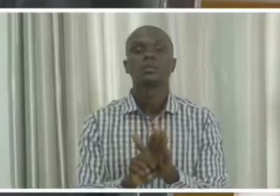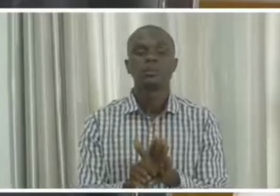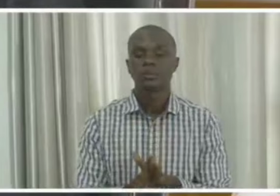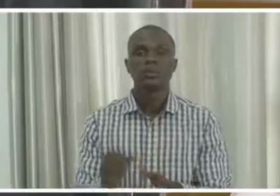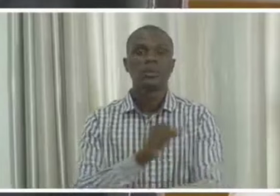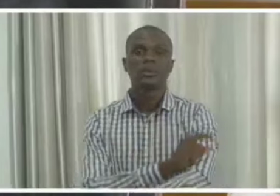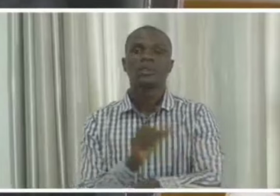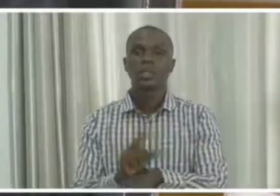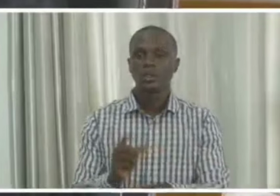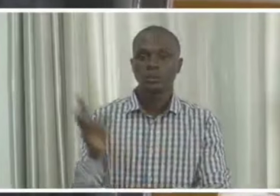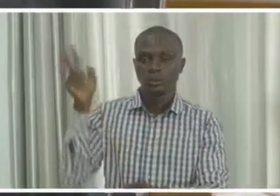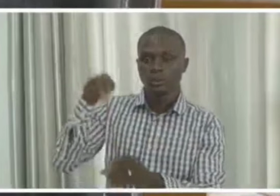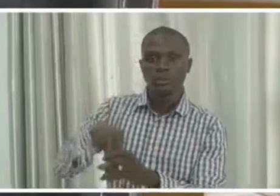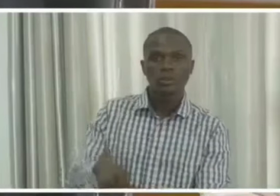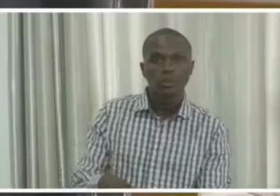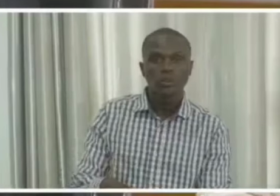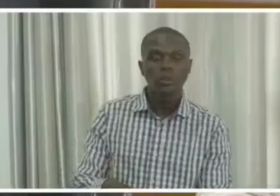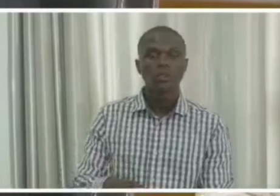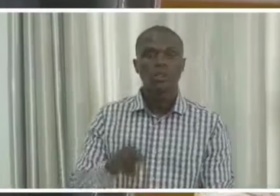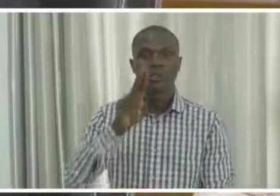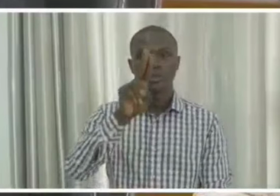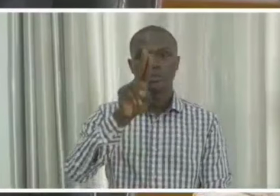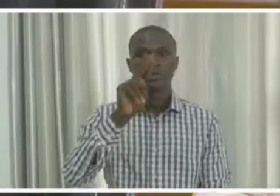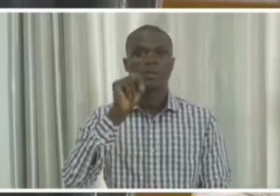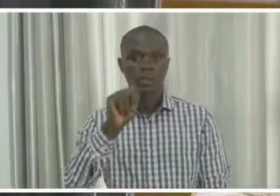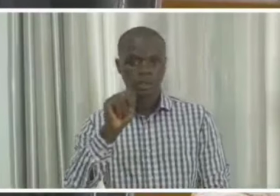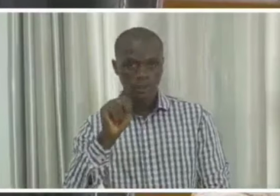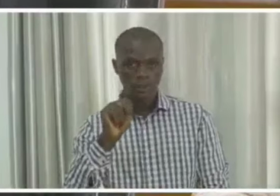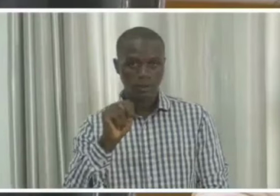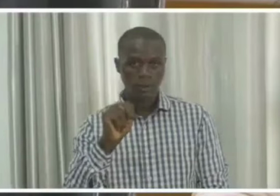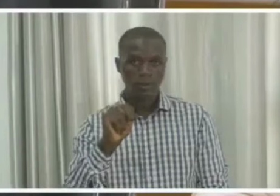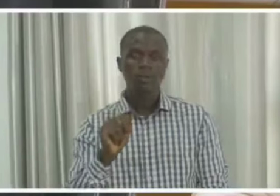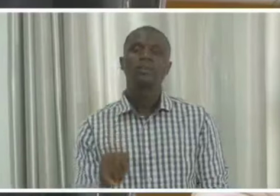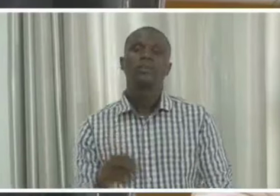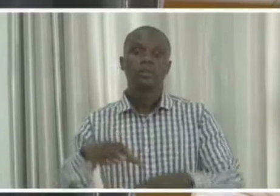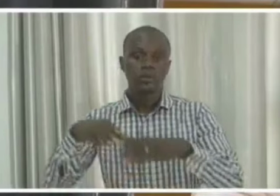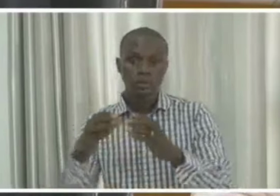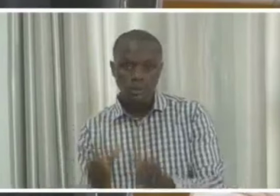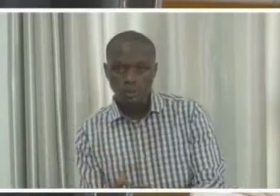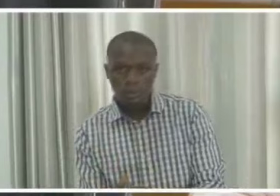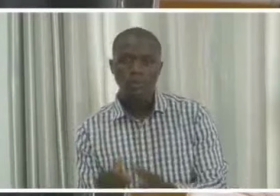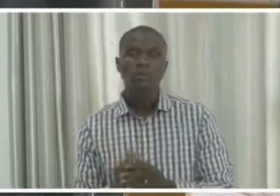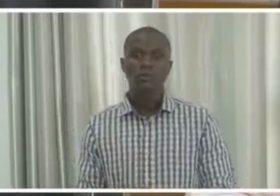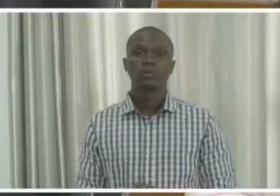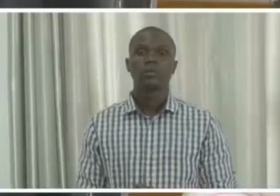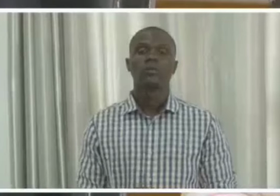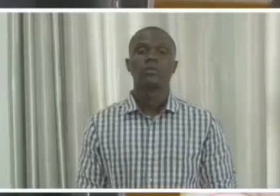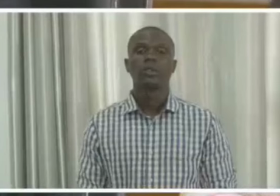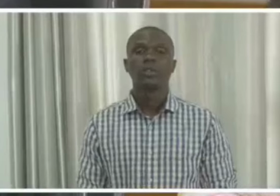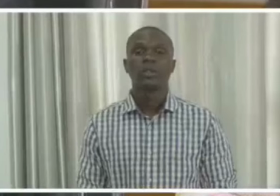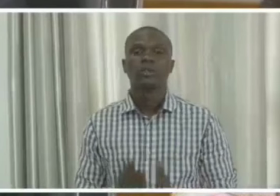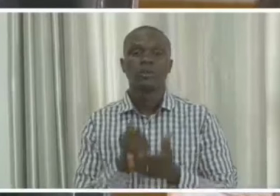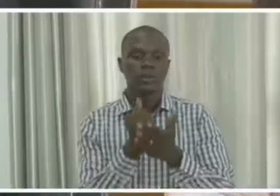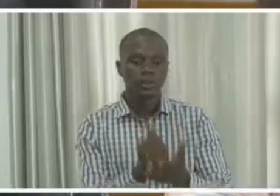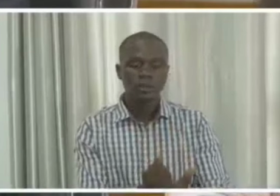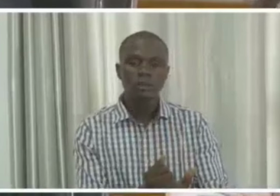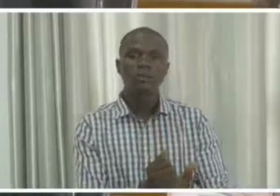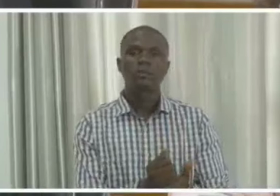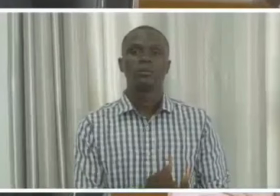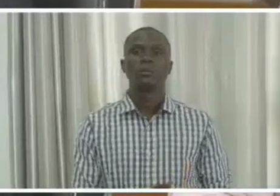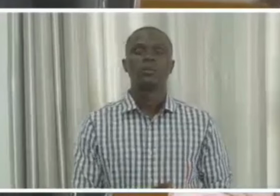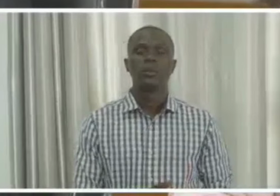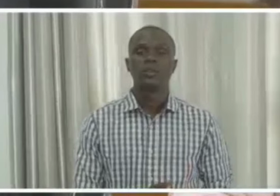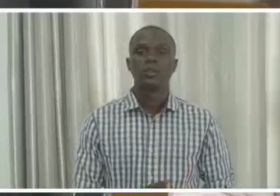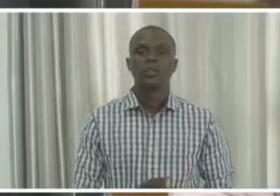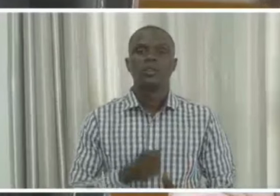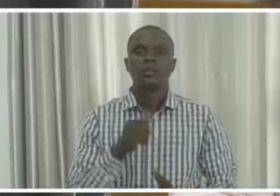desertification. We're done now for talk about, drought and now drought in the Hamburg land, turned to